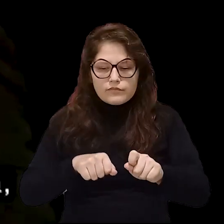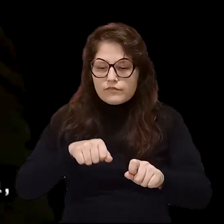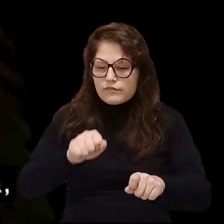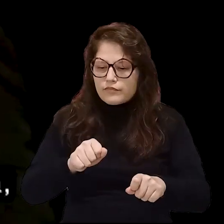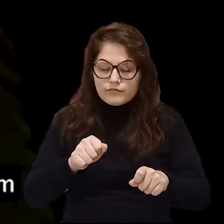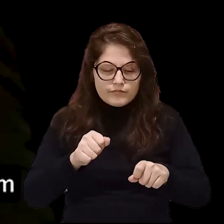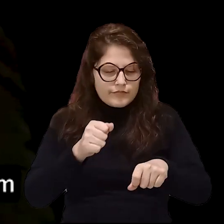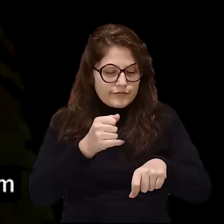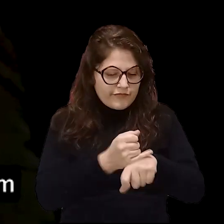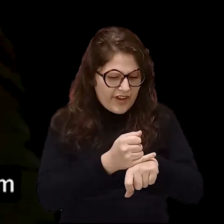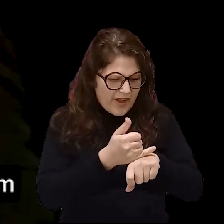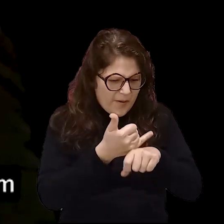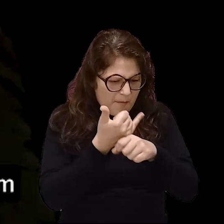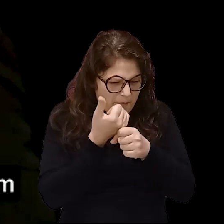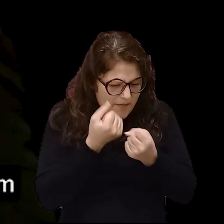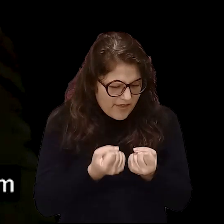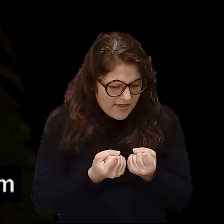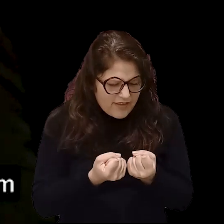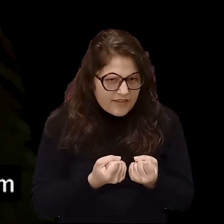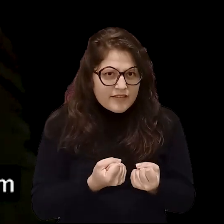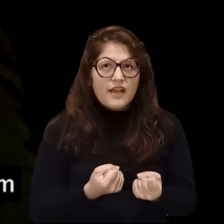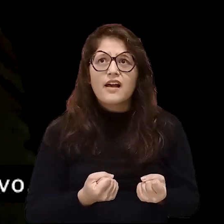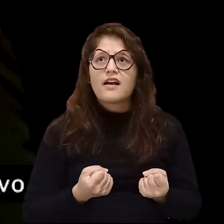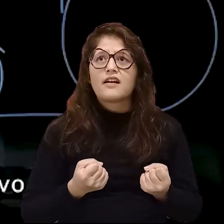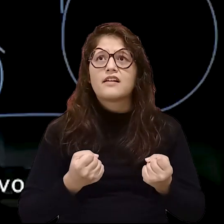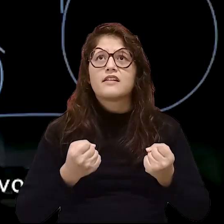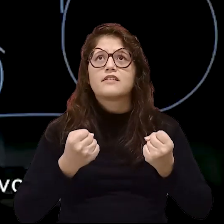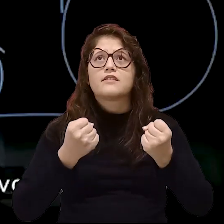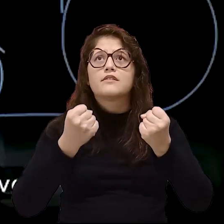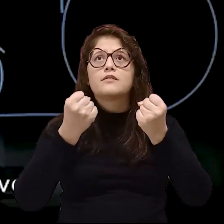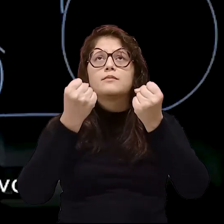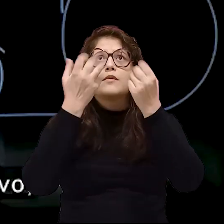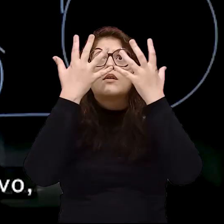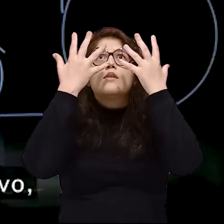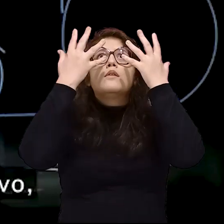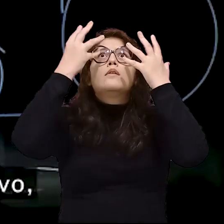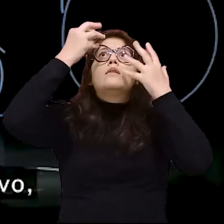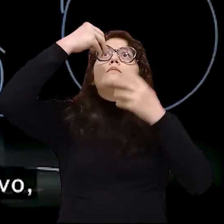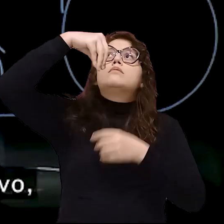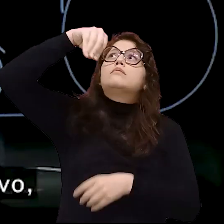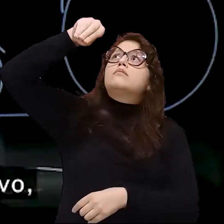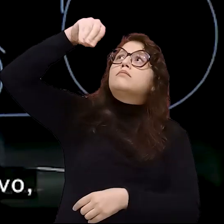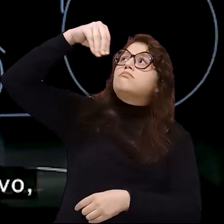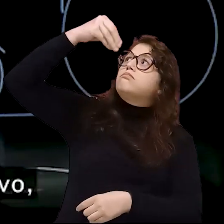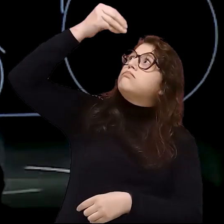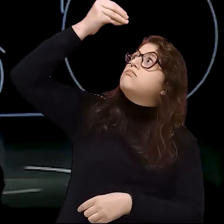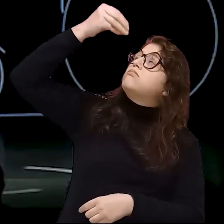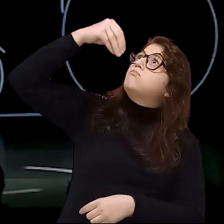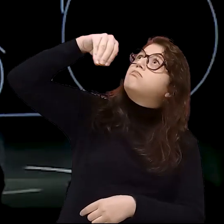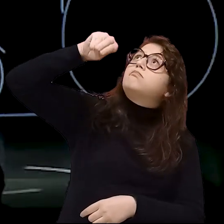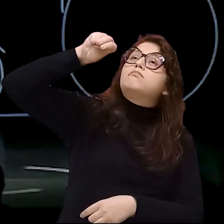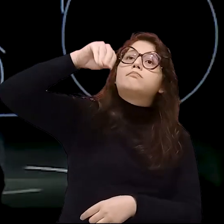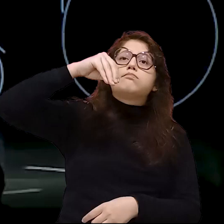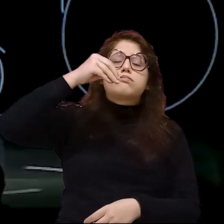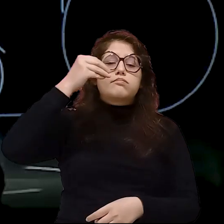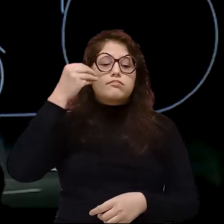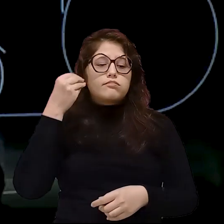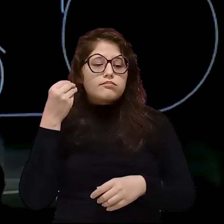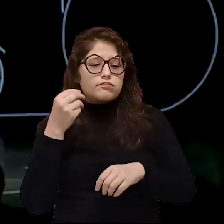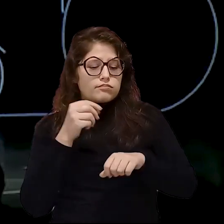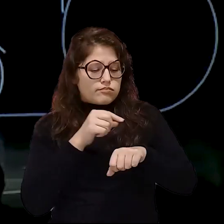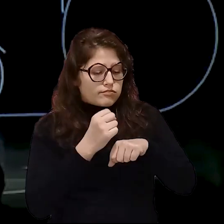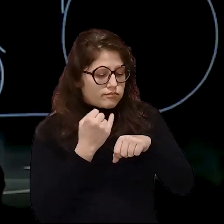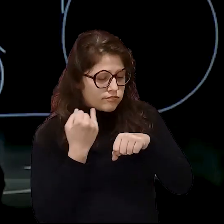lift a box and creak across my soul with those same boots of lead again. Then space began